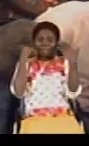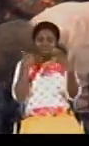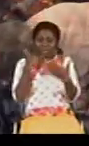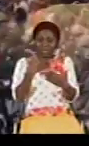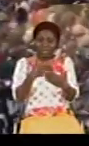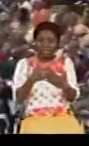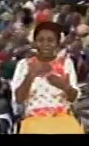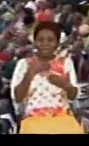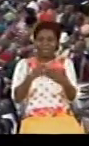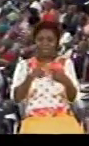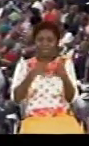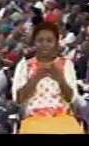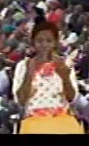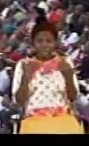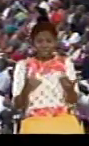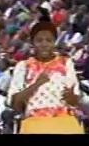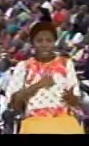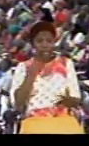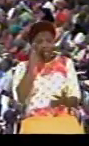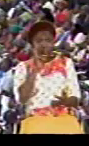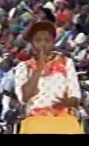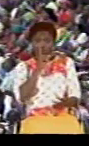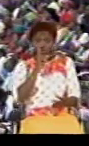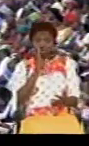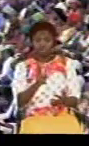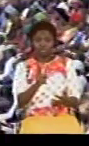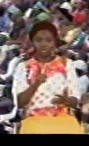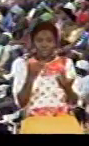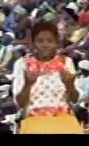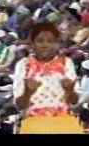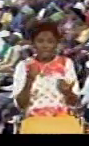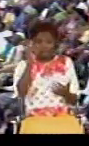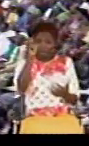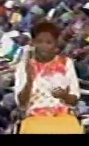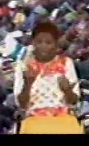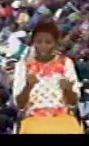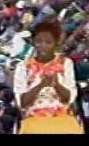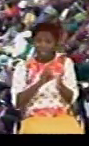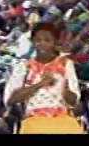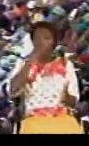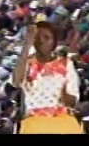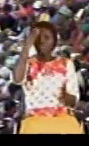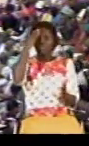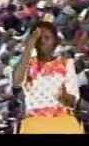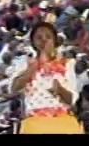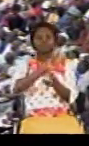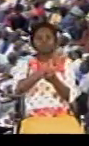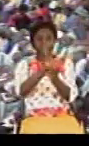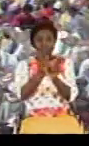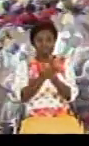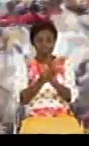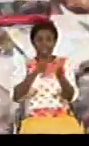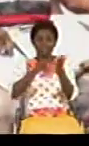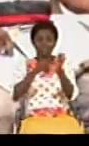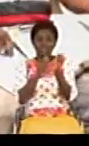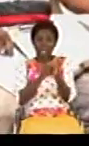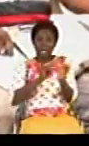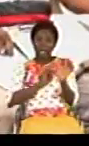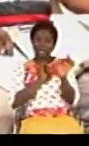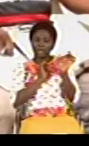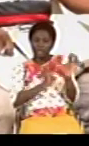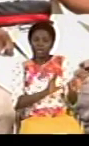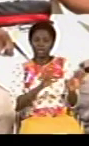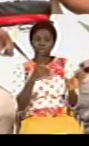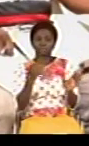aim. And therefore, now that I know, repentance means I hate the sin.